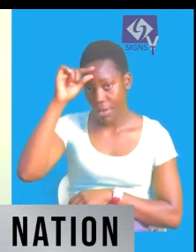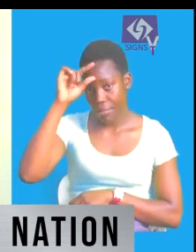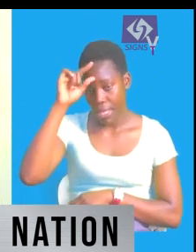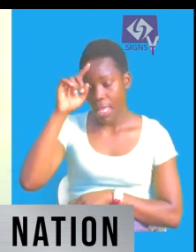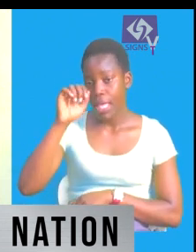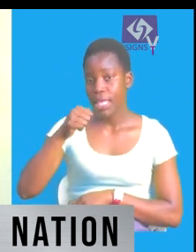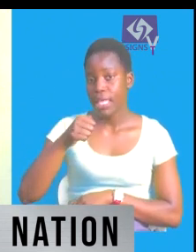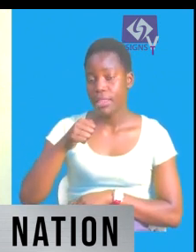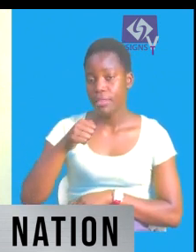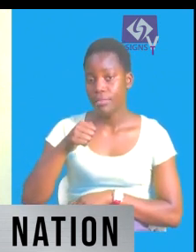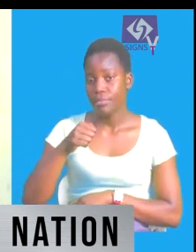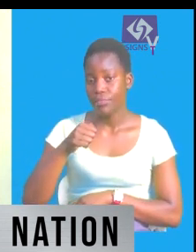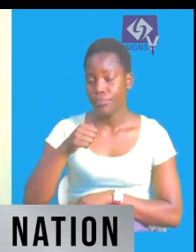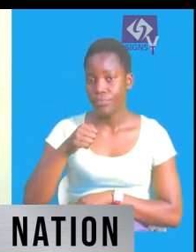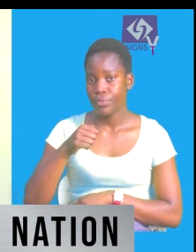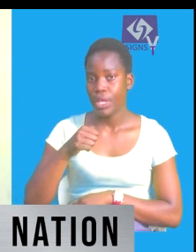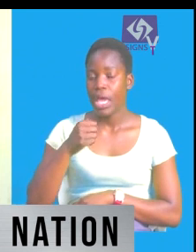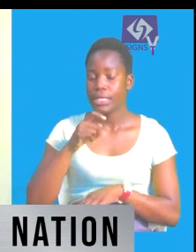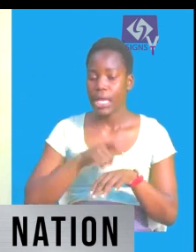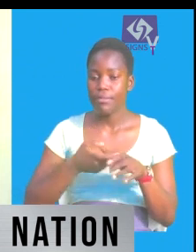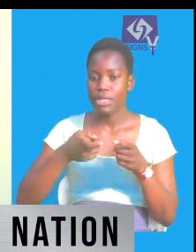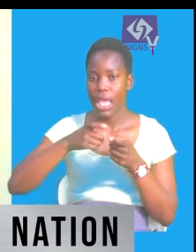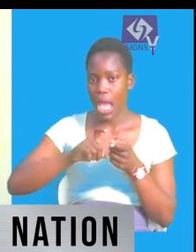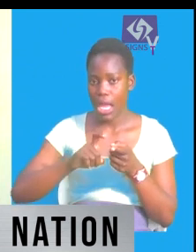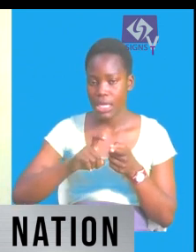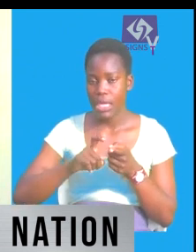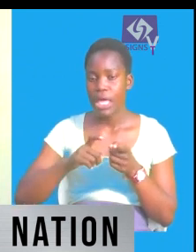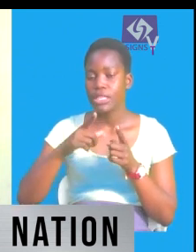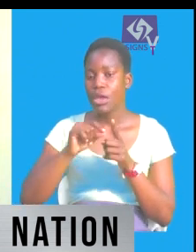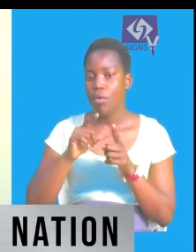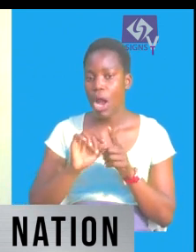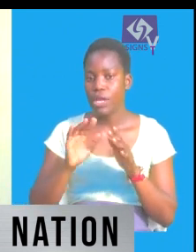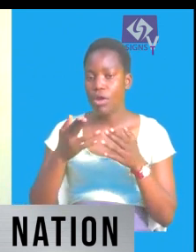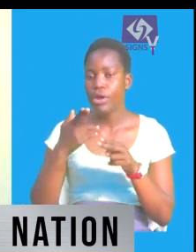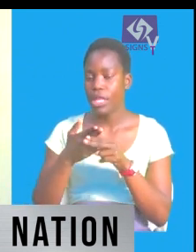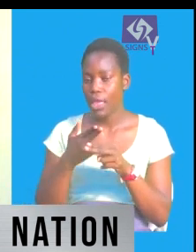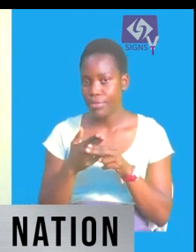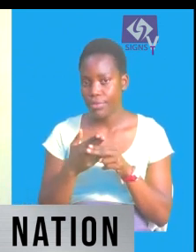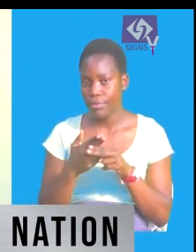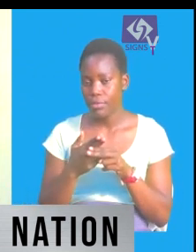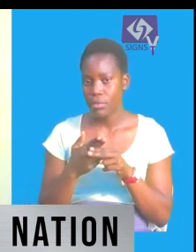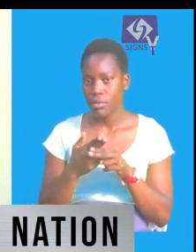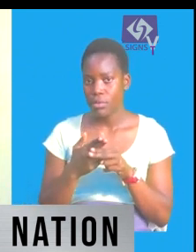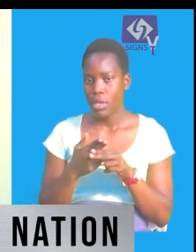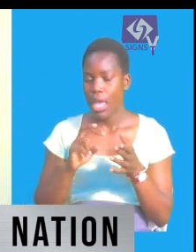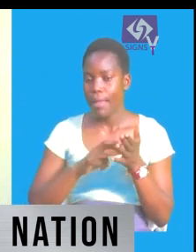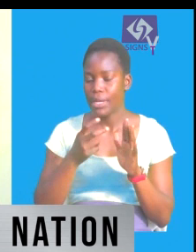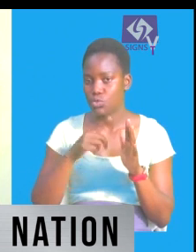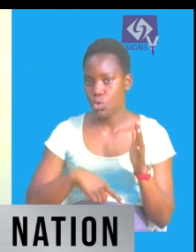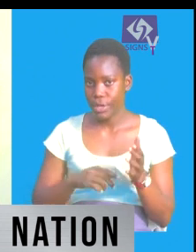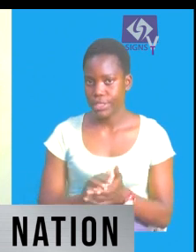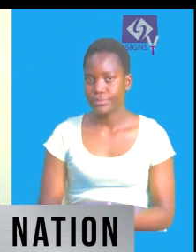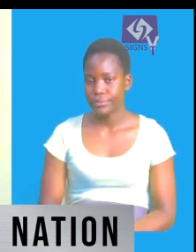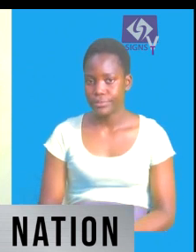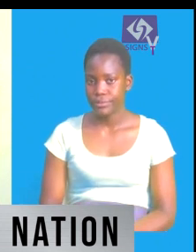They're doing a rebrand. When they add the word or the name social, it means